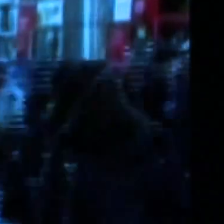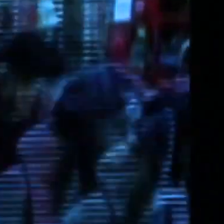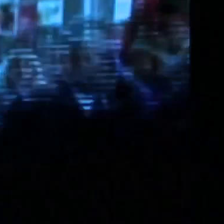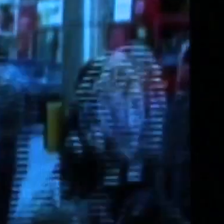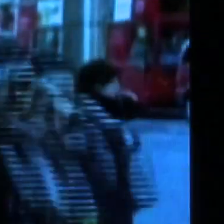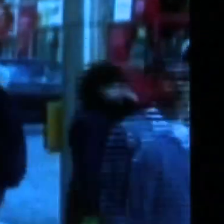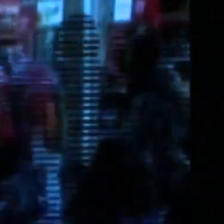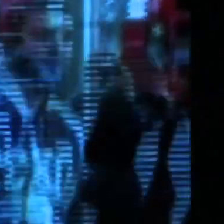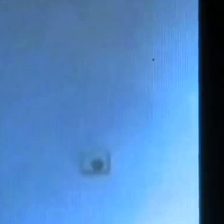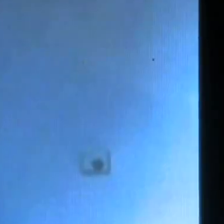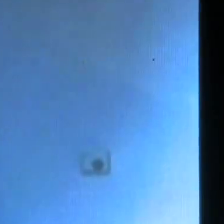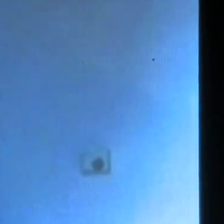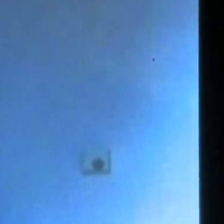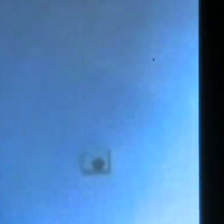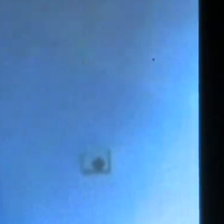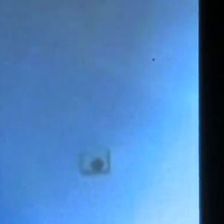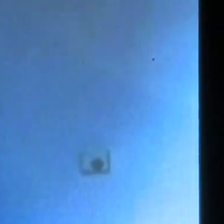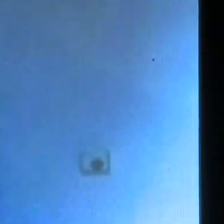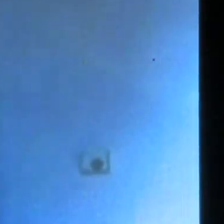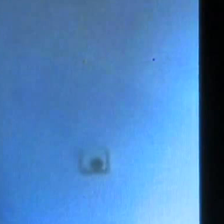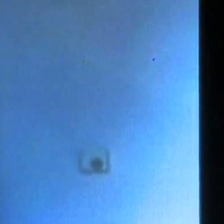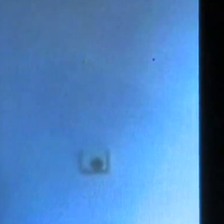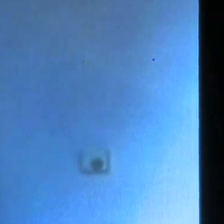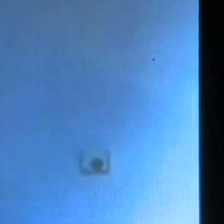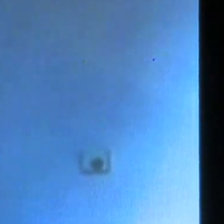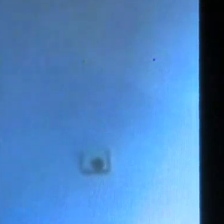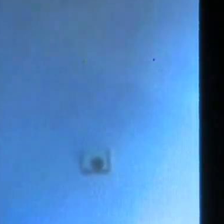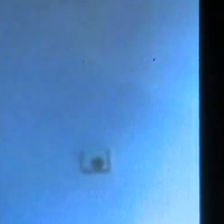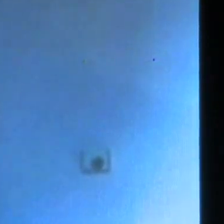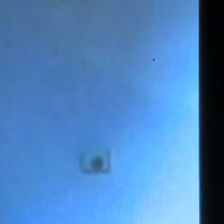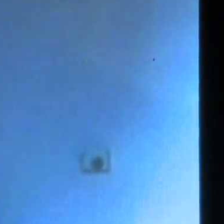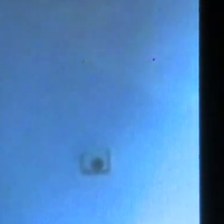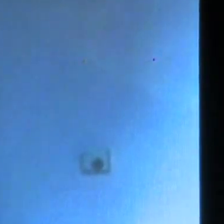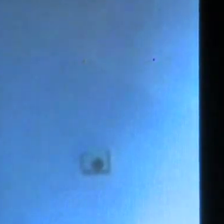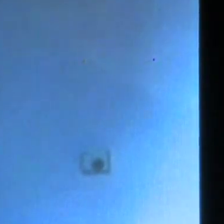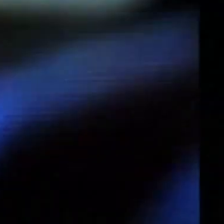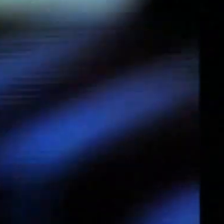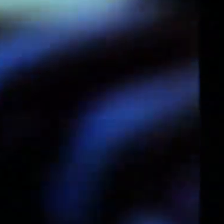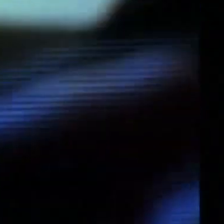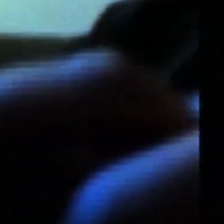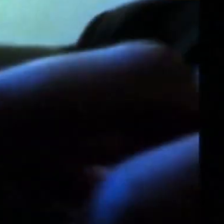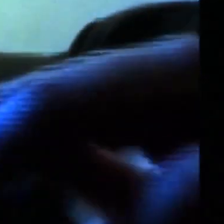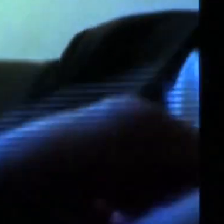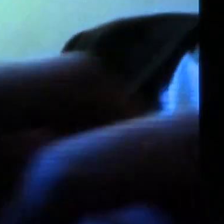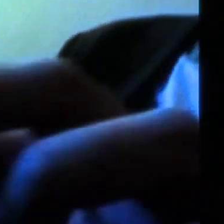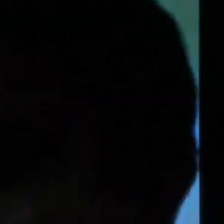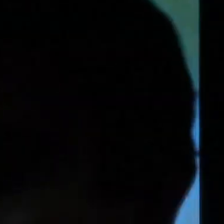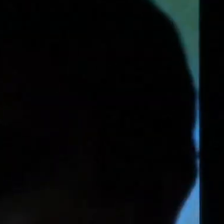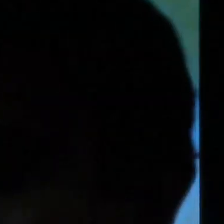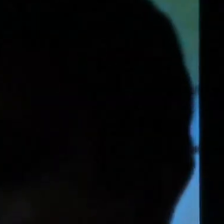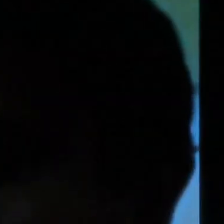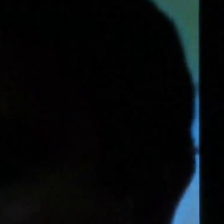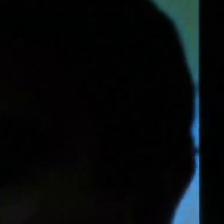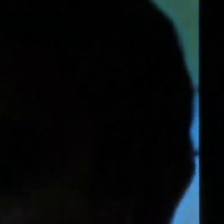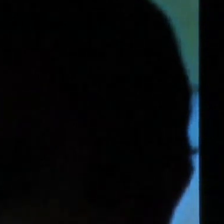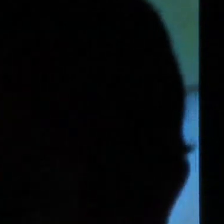Ashish Goel, the world's first blind trader. Never one to let his handicap get in the way, today Ashish